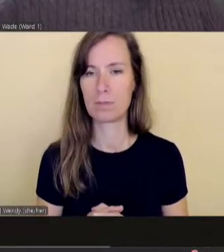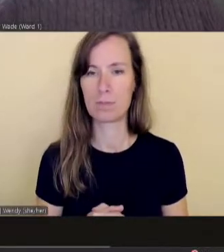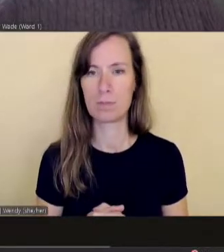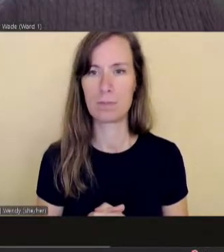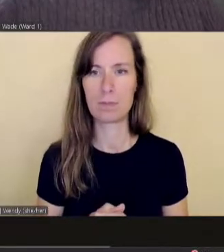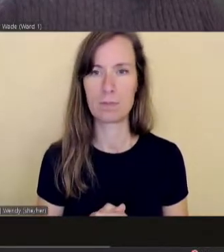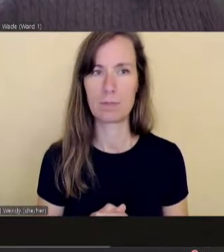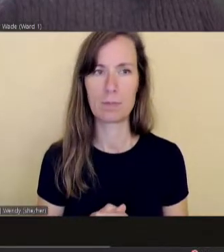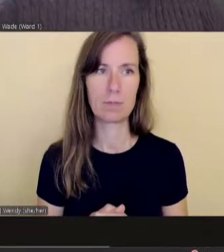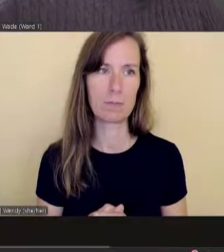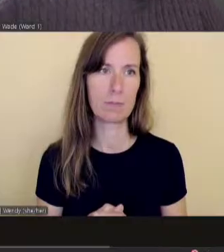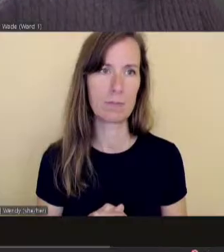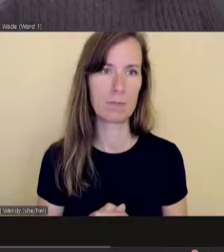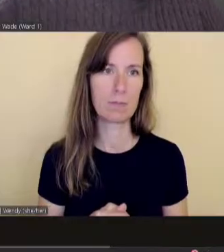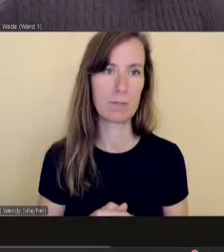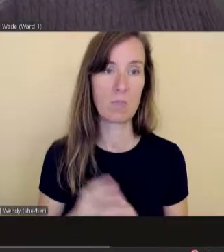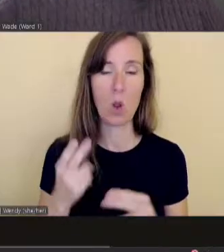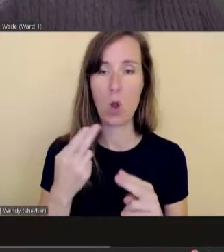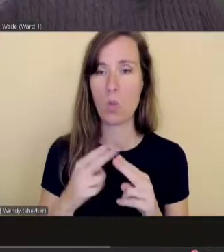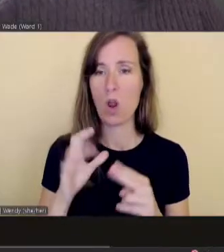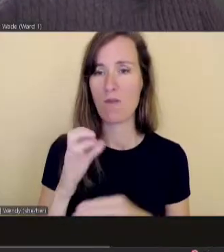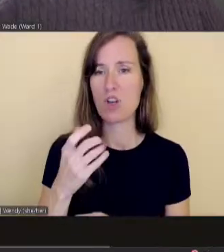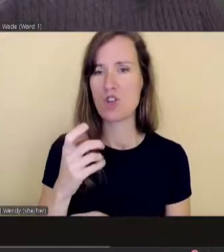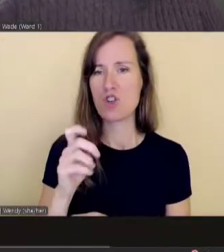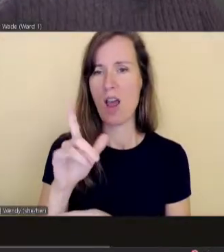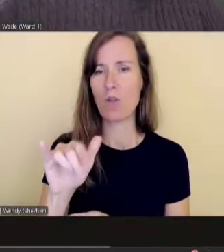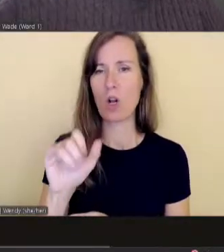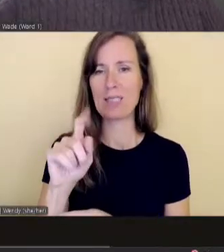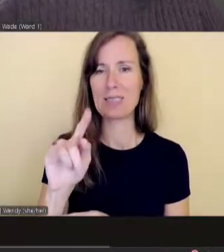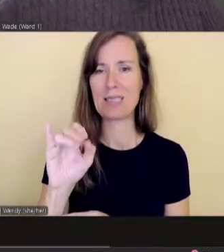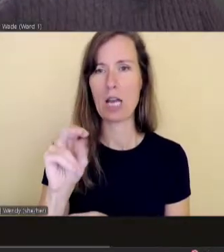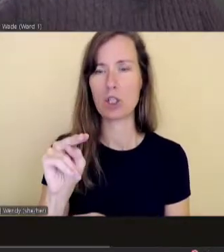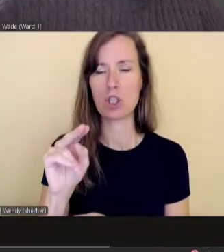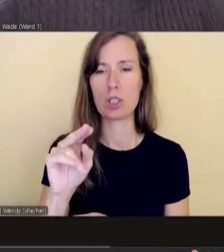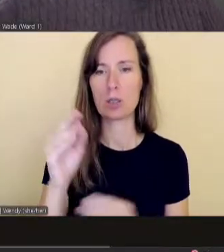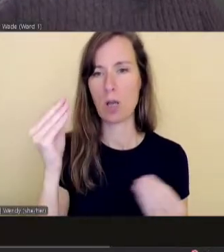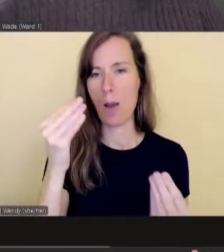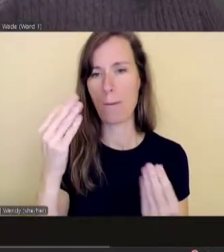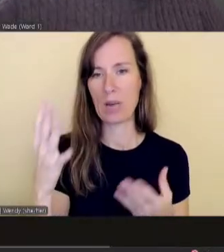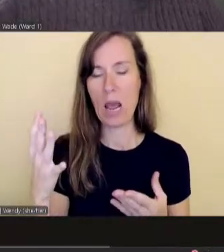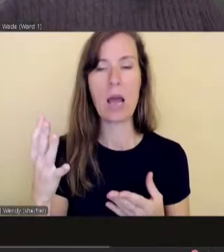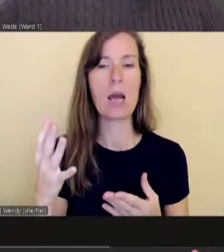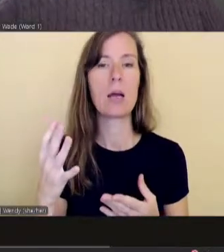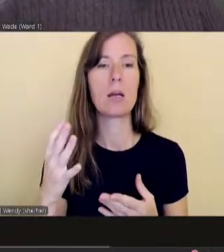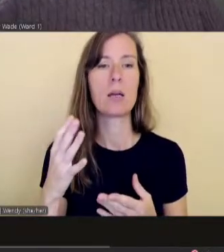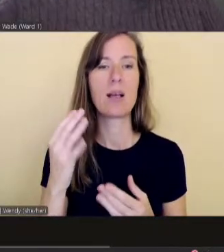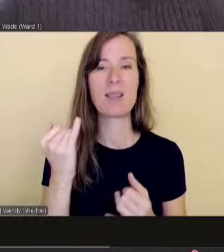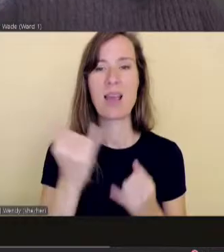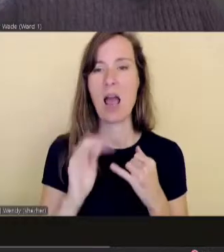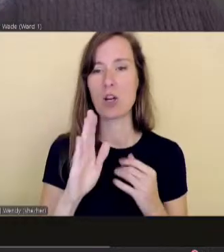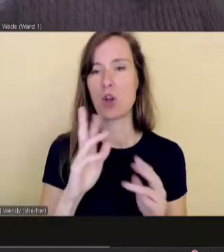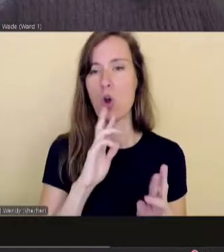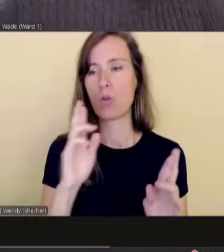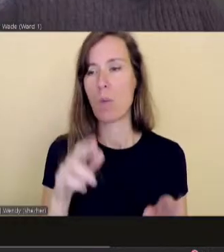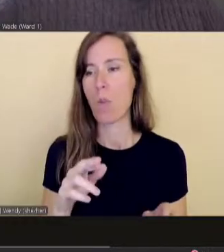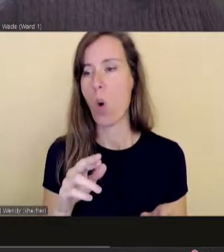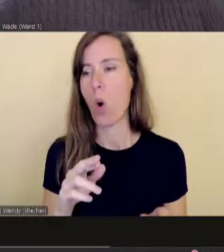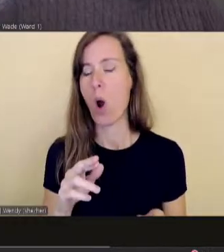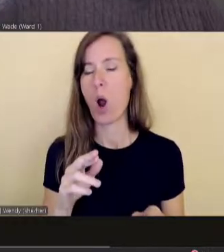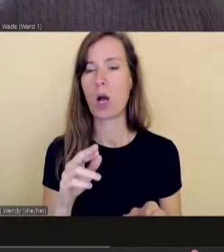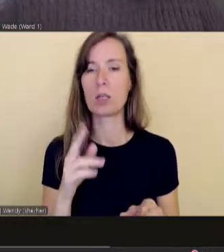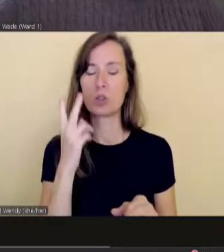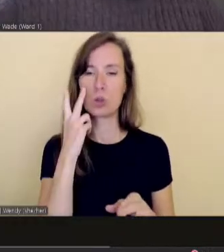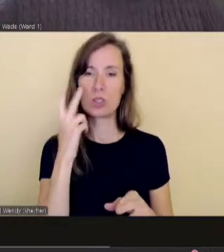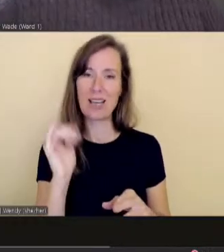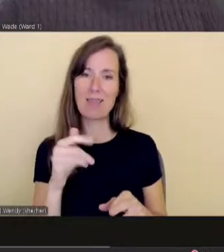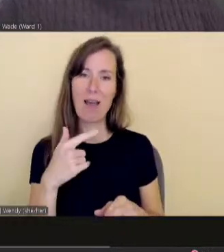Just to provide a brief Cheverly Station update, in the back of your reports, Mayor and Council, you'll see we